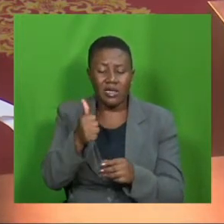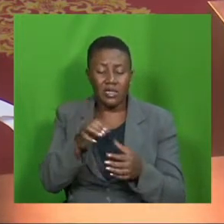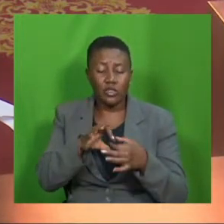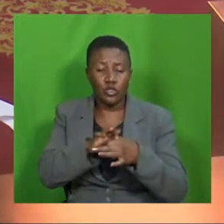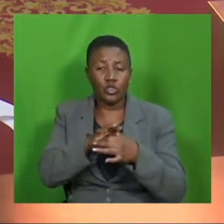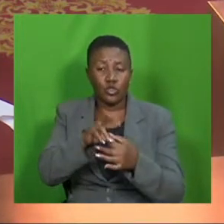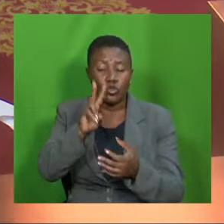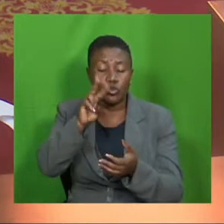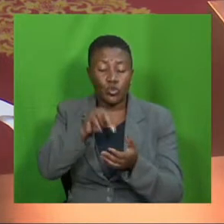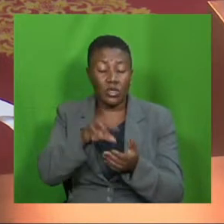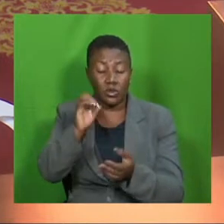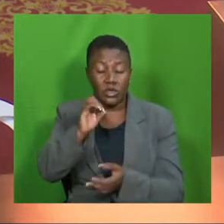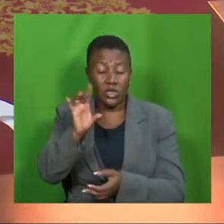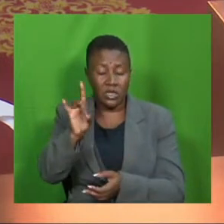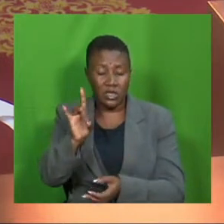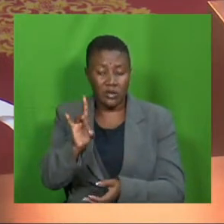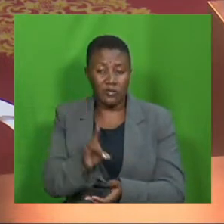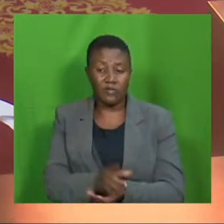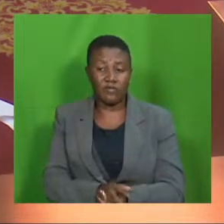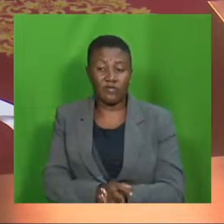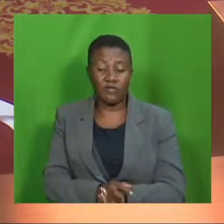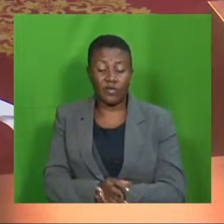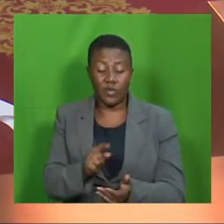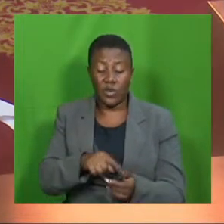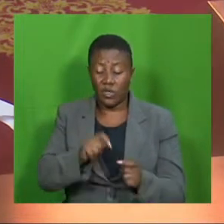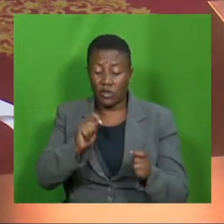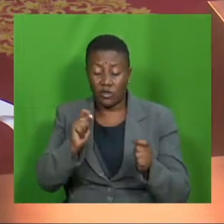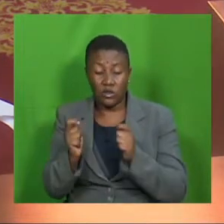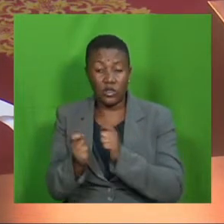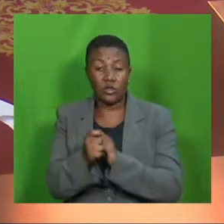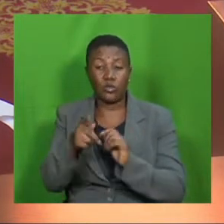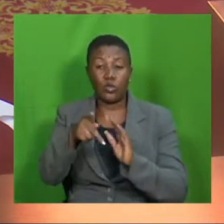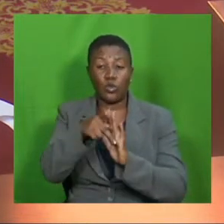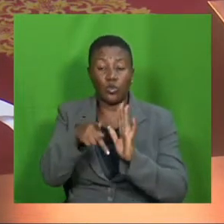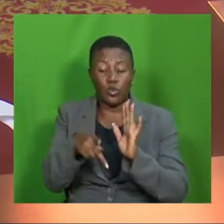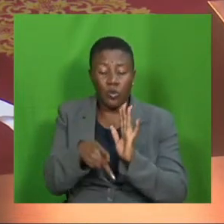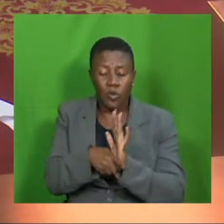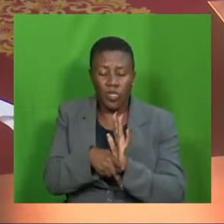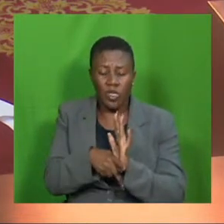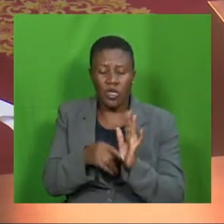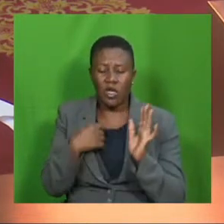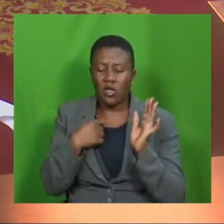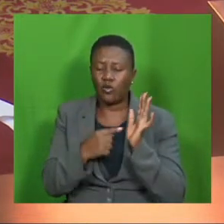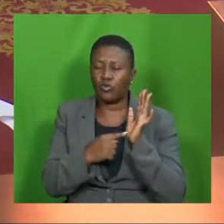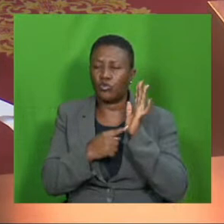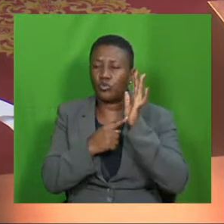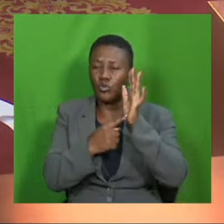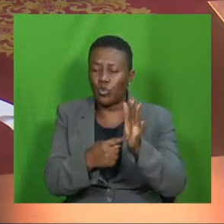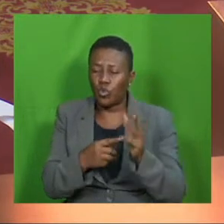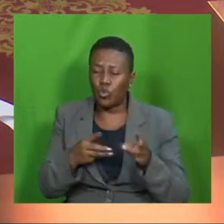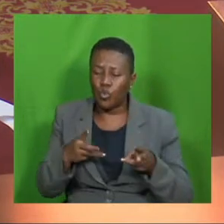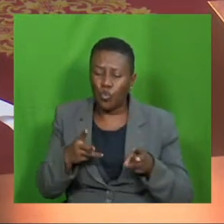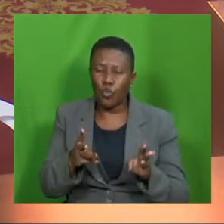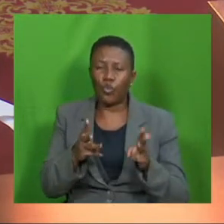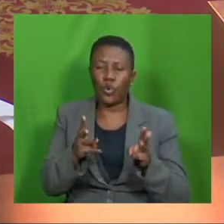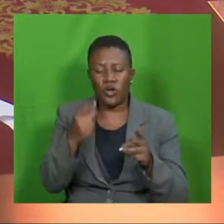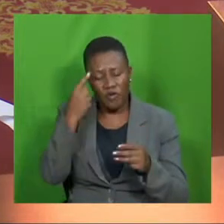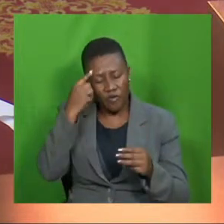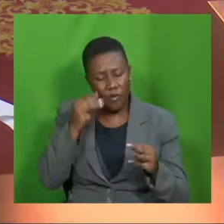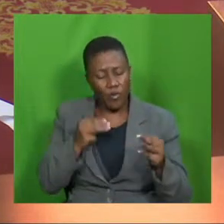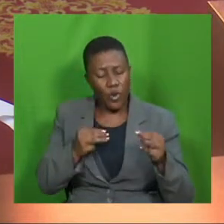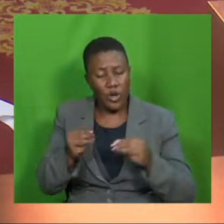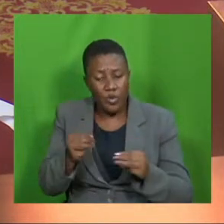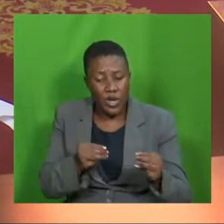2008. The revised policy has extensively outlined measures for management of